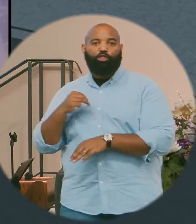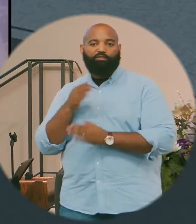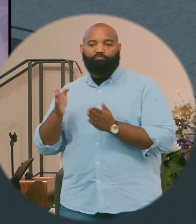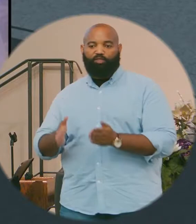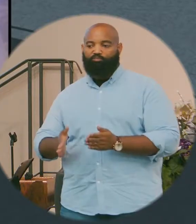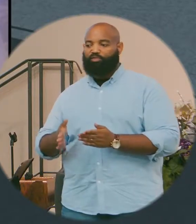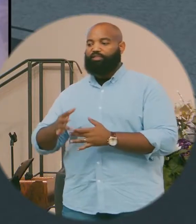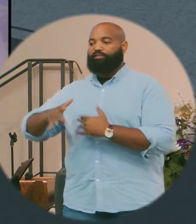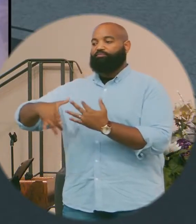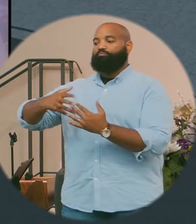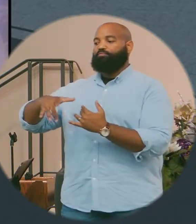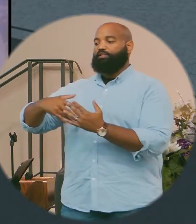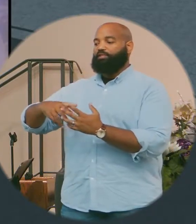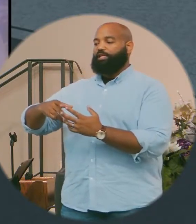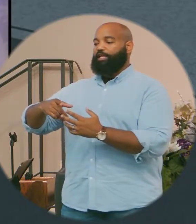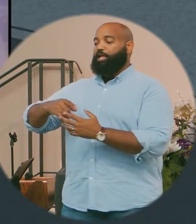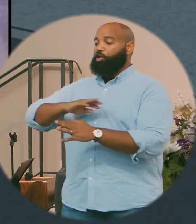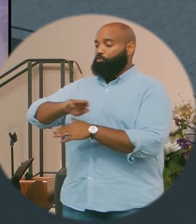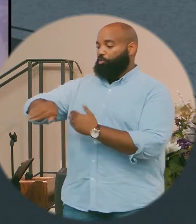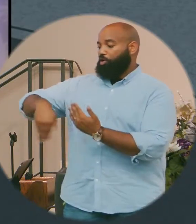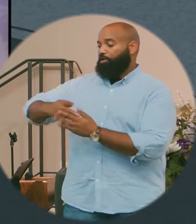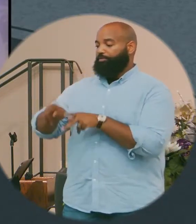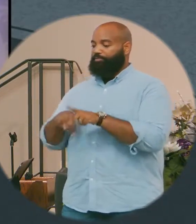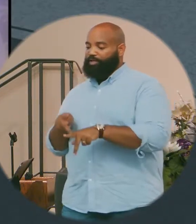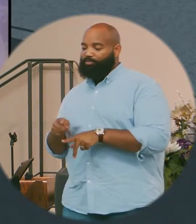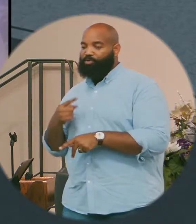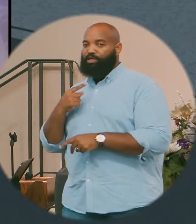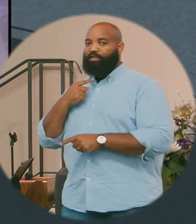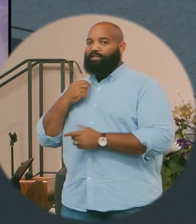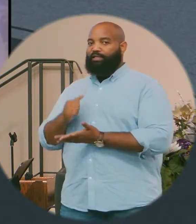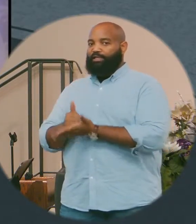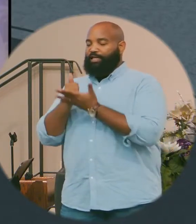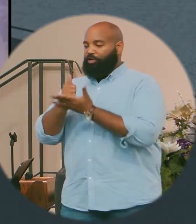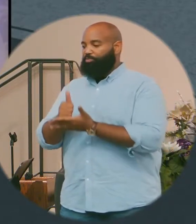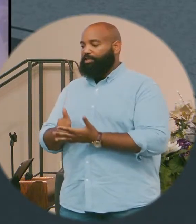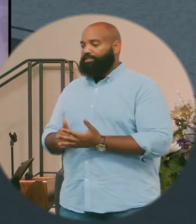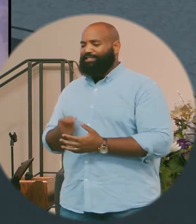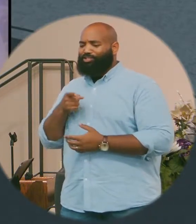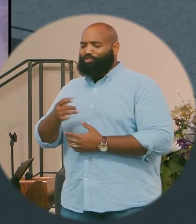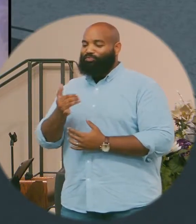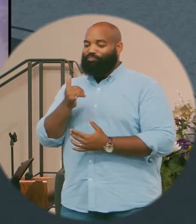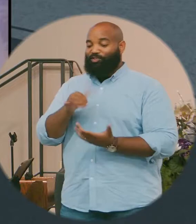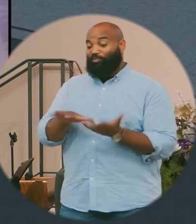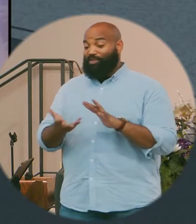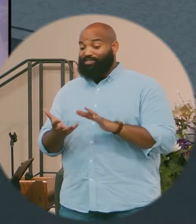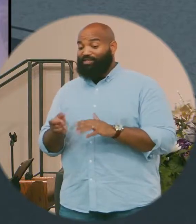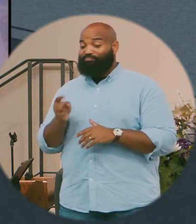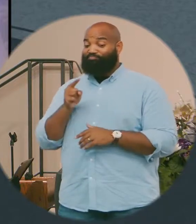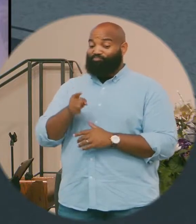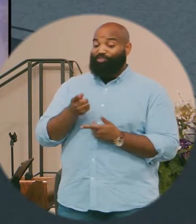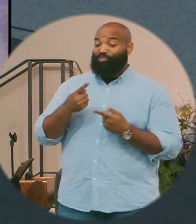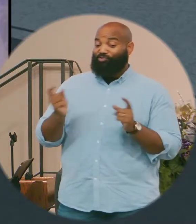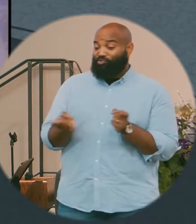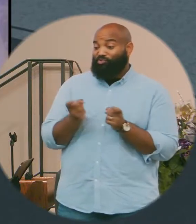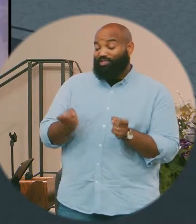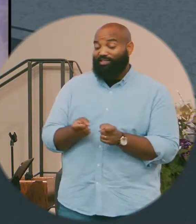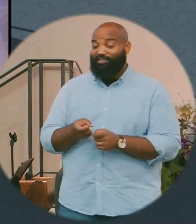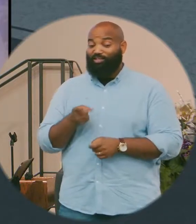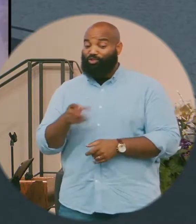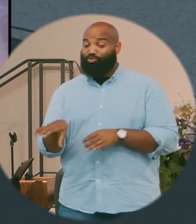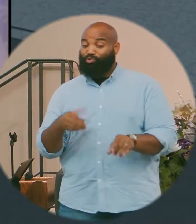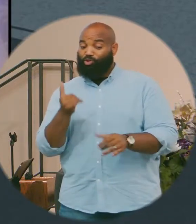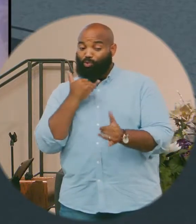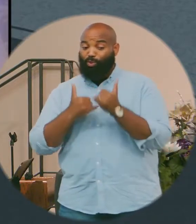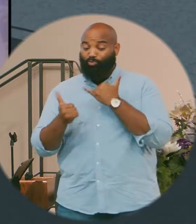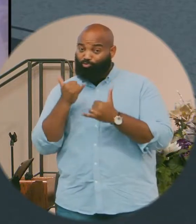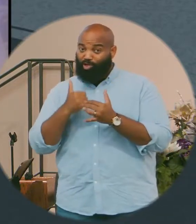with him to stay intact. You know, we want to kiki with each other and go out to eat all the time, and we want to kiki with each other. But Lord is saying relationships go beyond that.